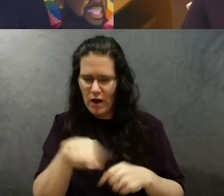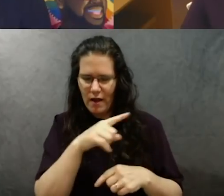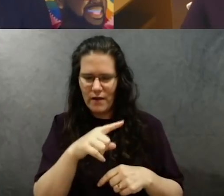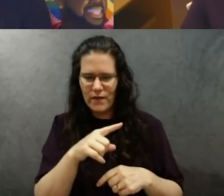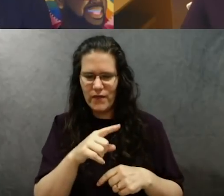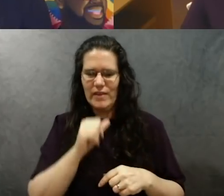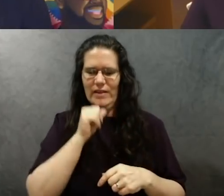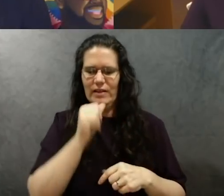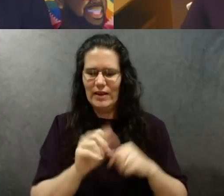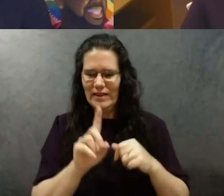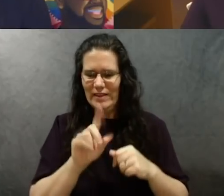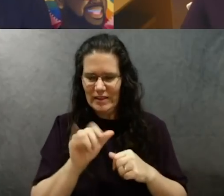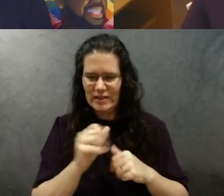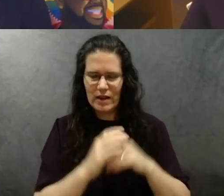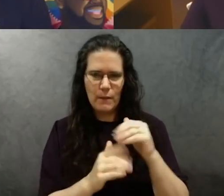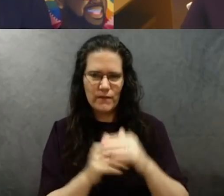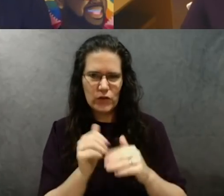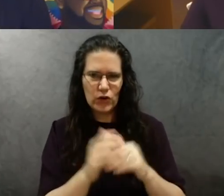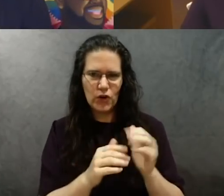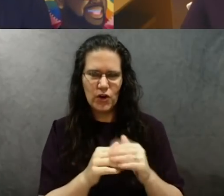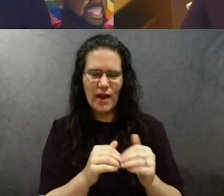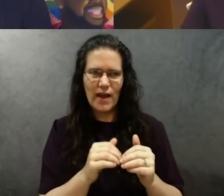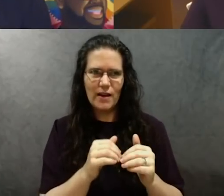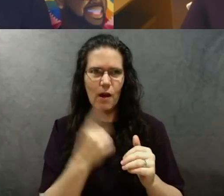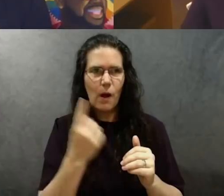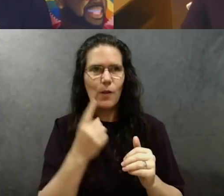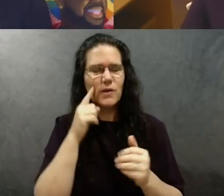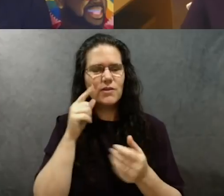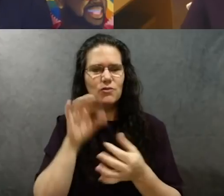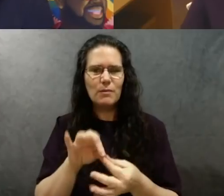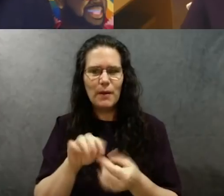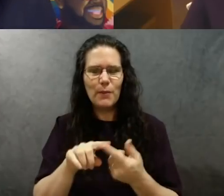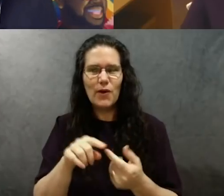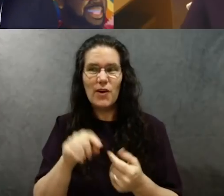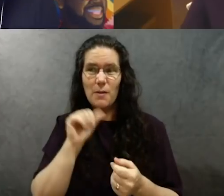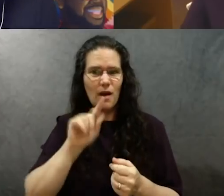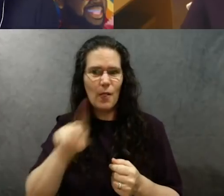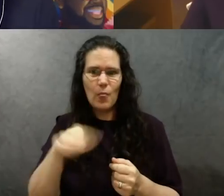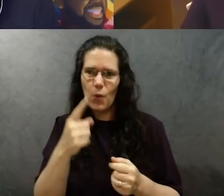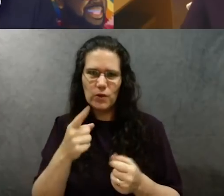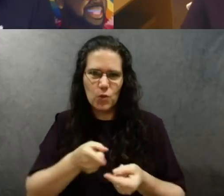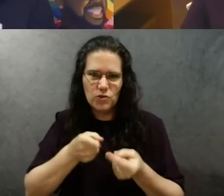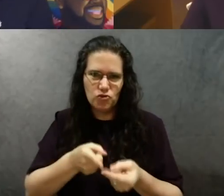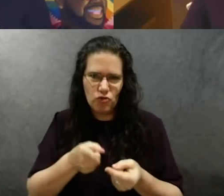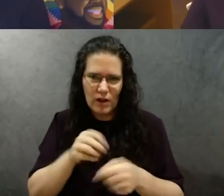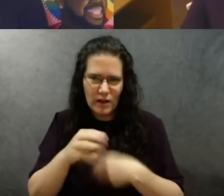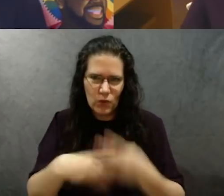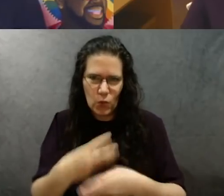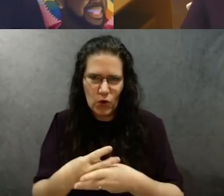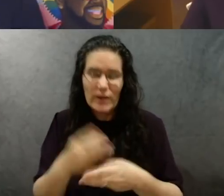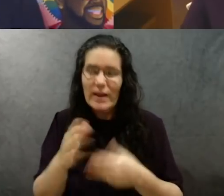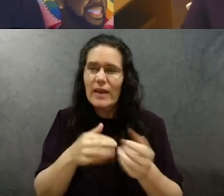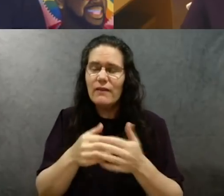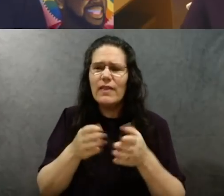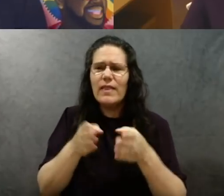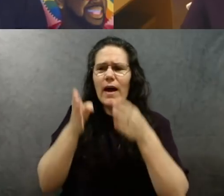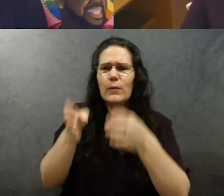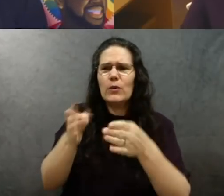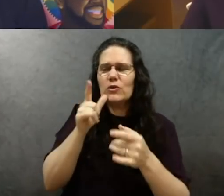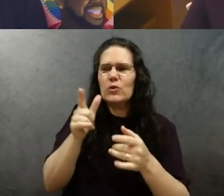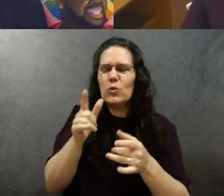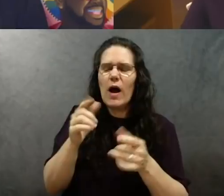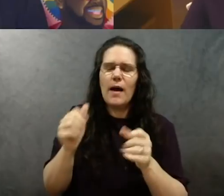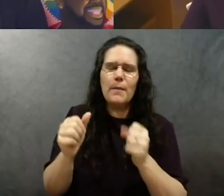one that's struggling in the world, you know, that even the person that I despise the most in the world